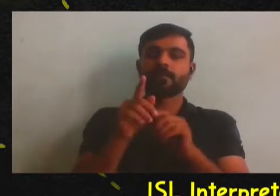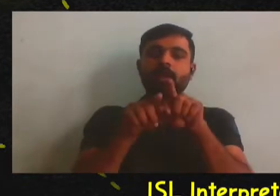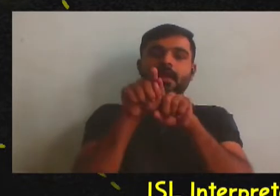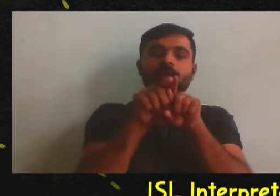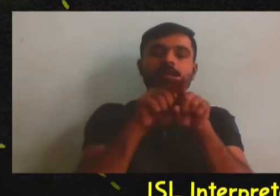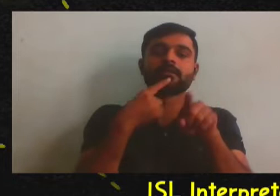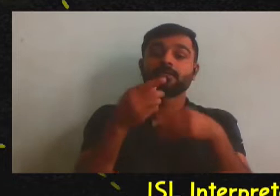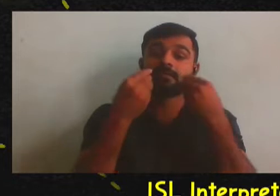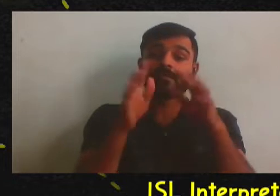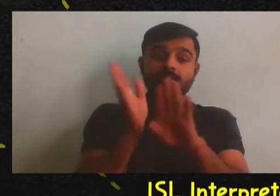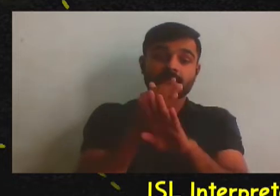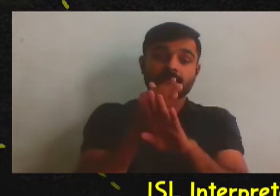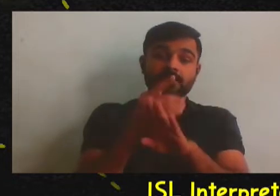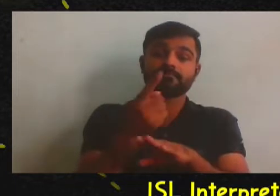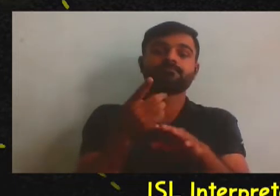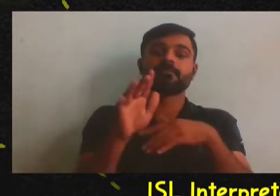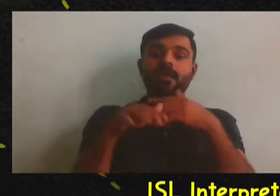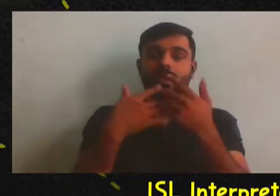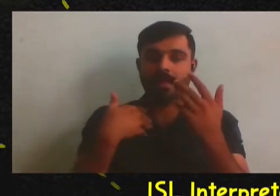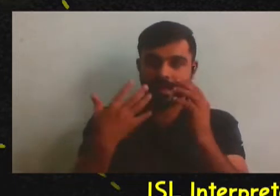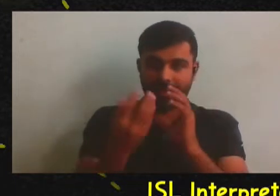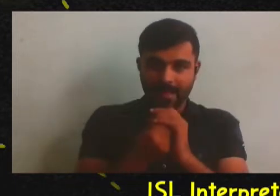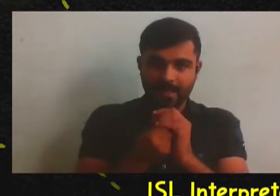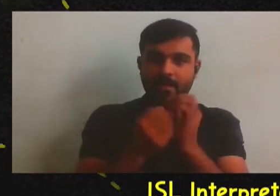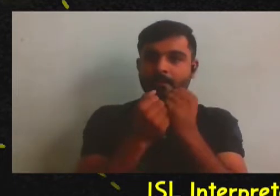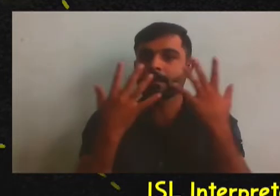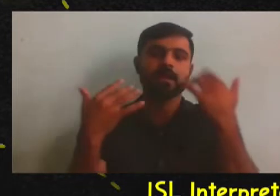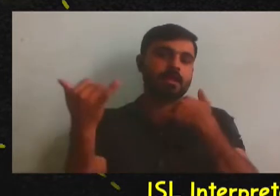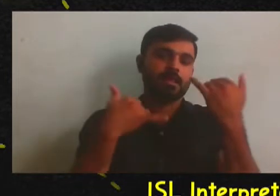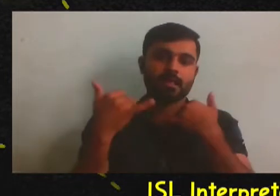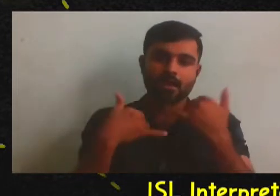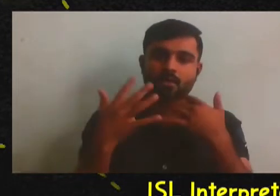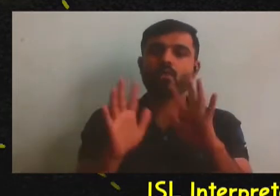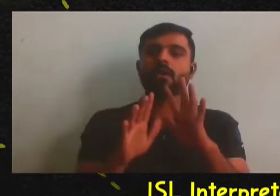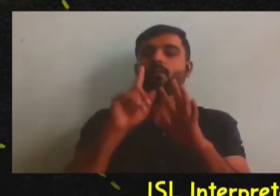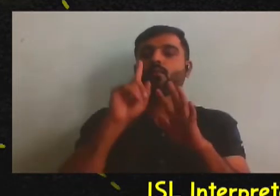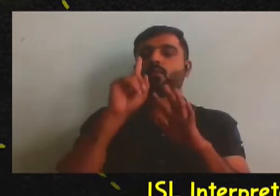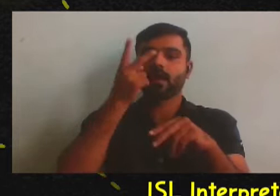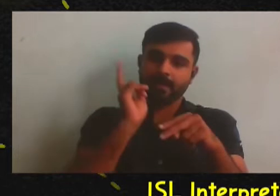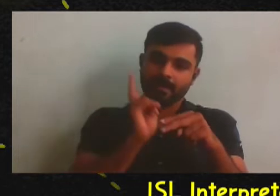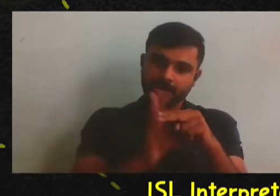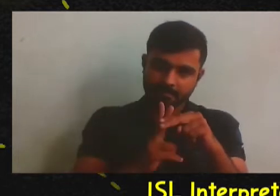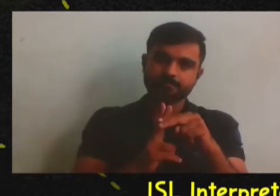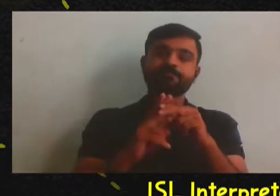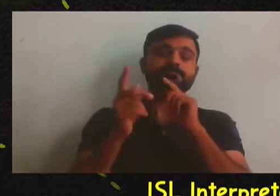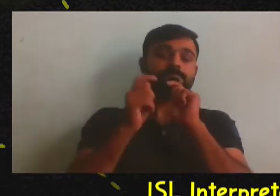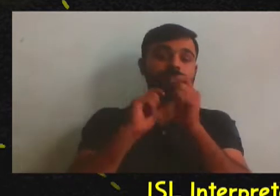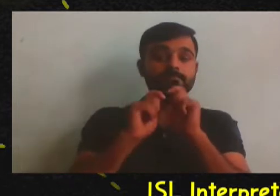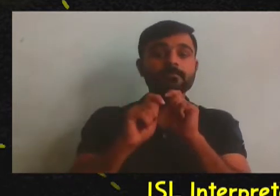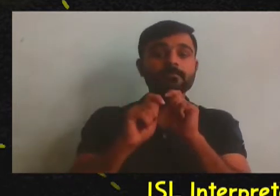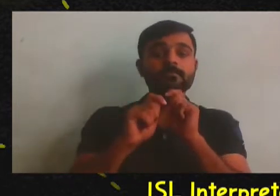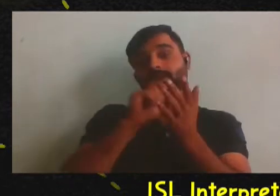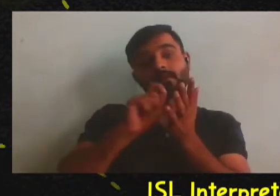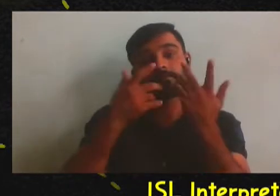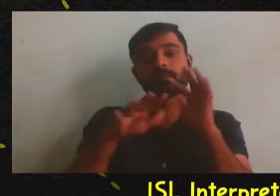gave earlier about how we got so many calls post one particular media article. And I think